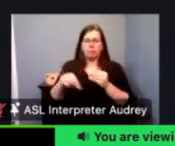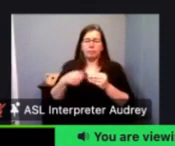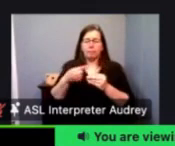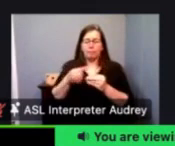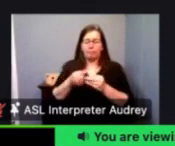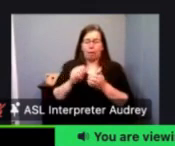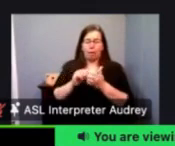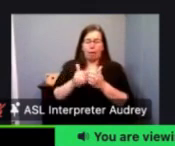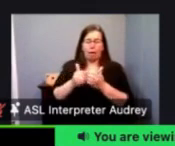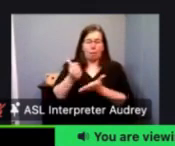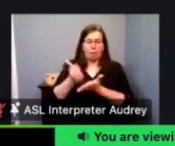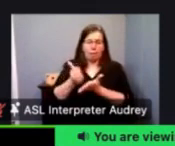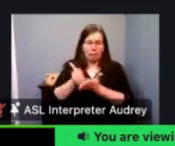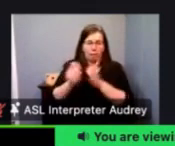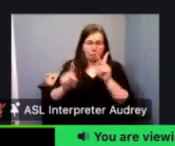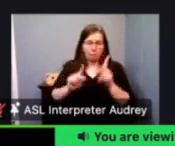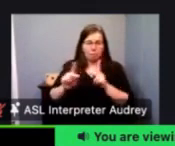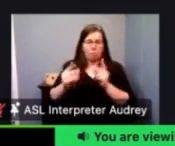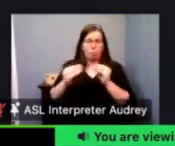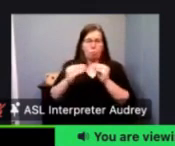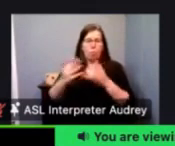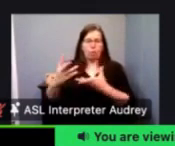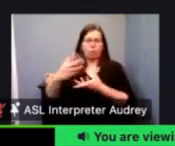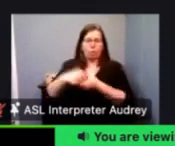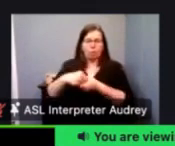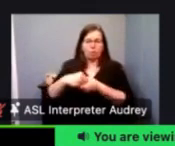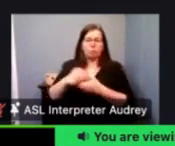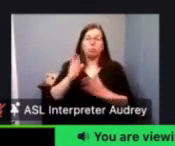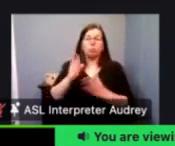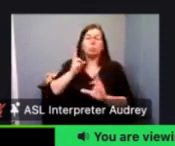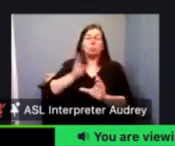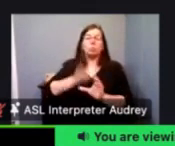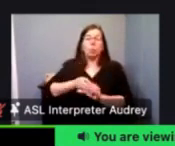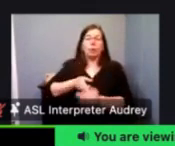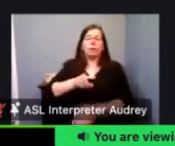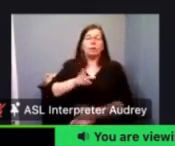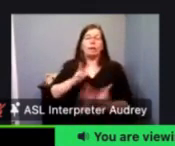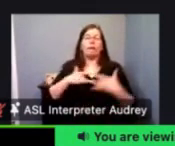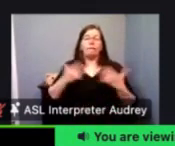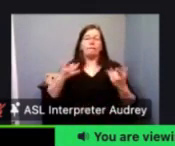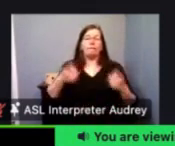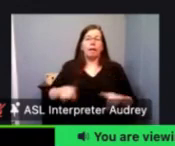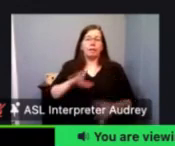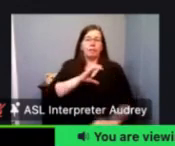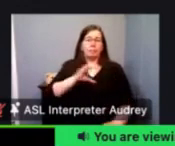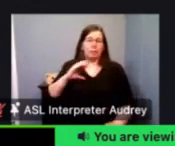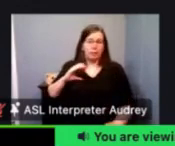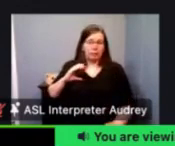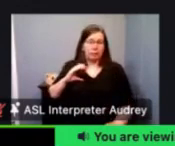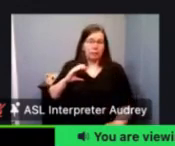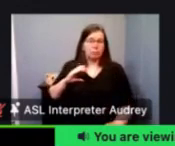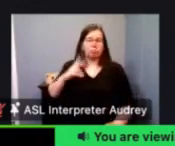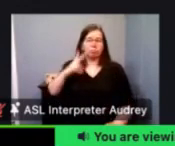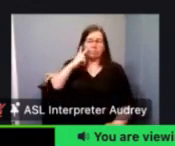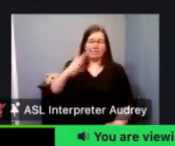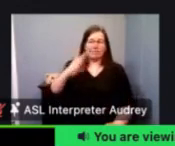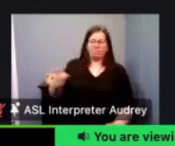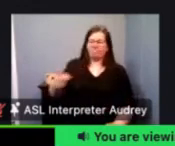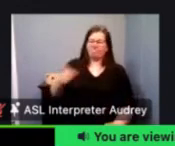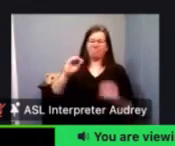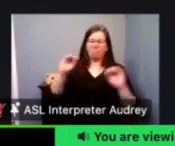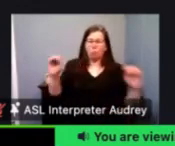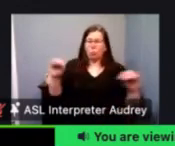help others and inclusion, joining committees for events that you attend and you see that they're not